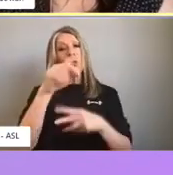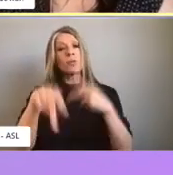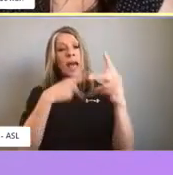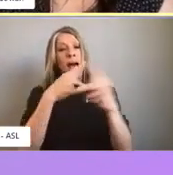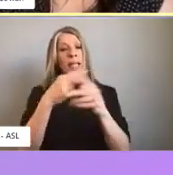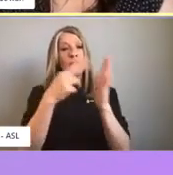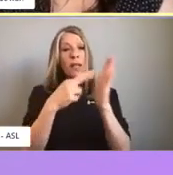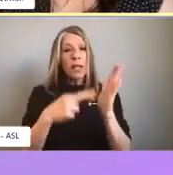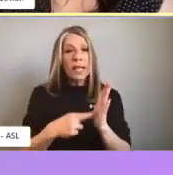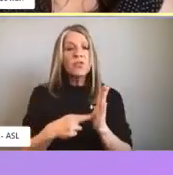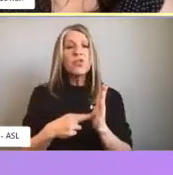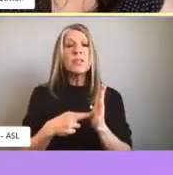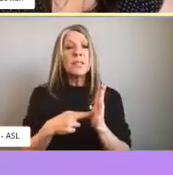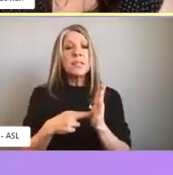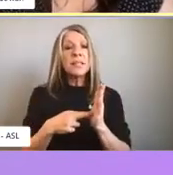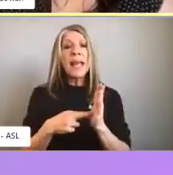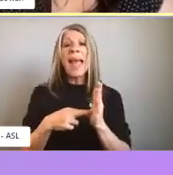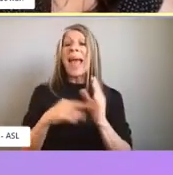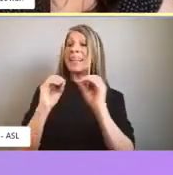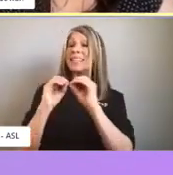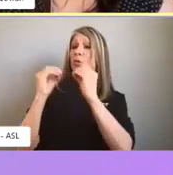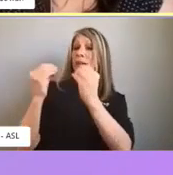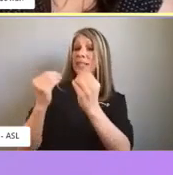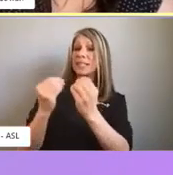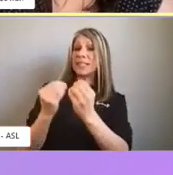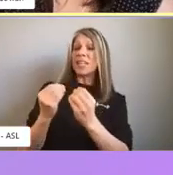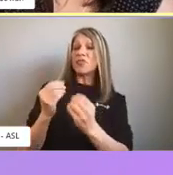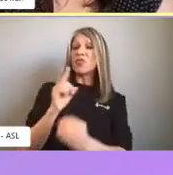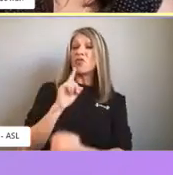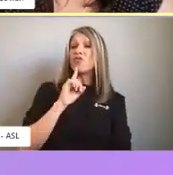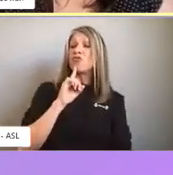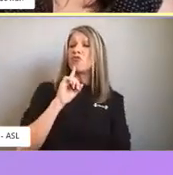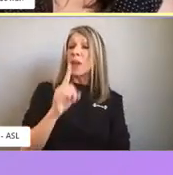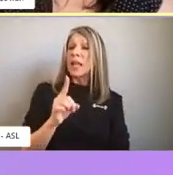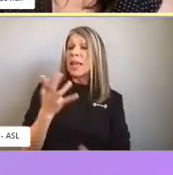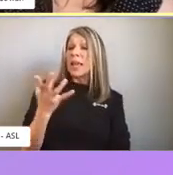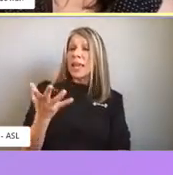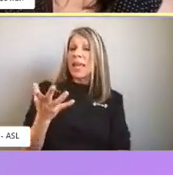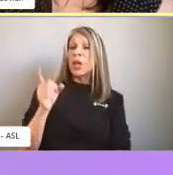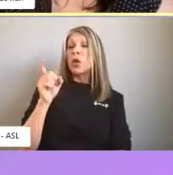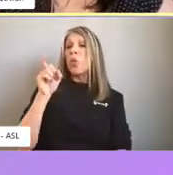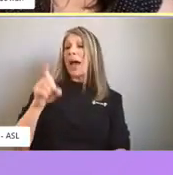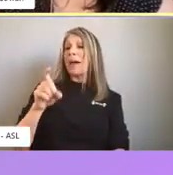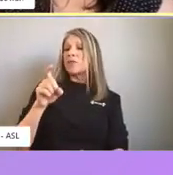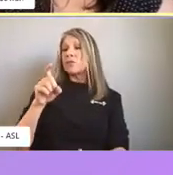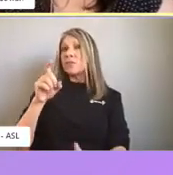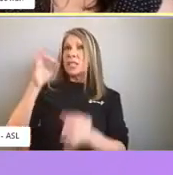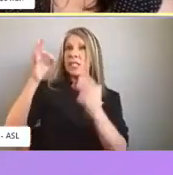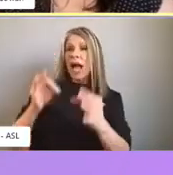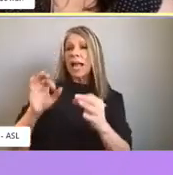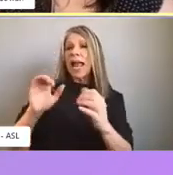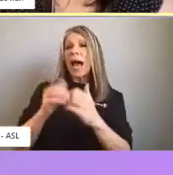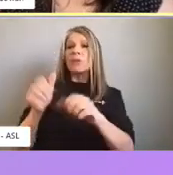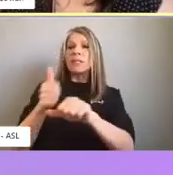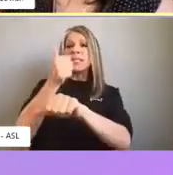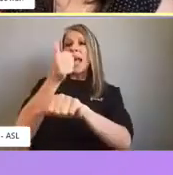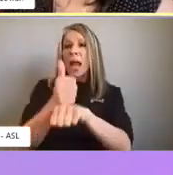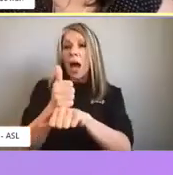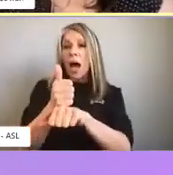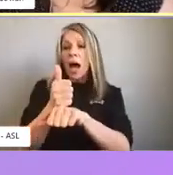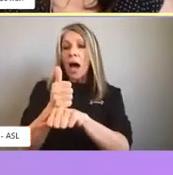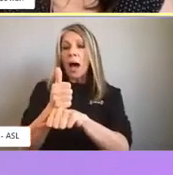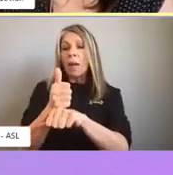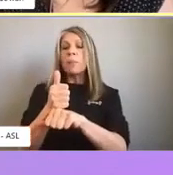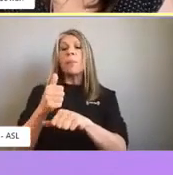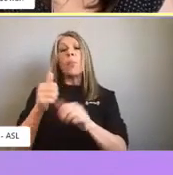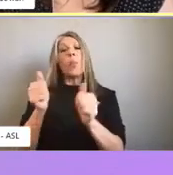regulations. And as an organization, you're really left to determine how to best implement with some guardrails or